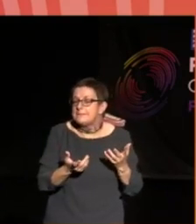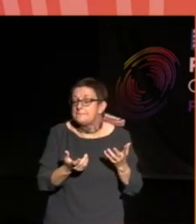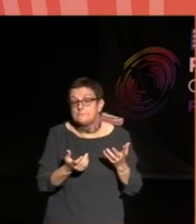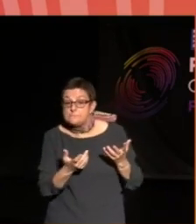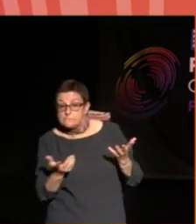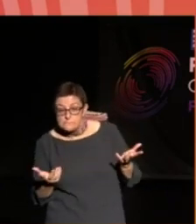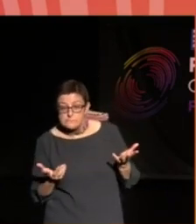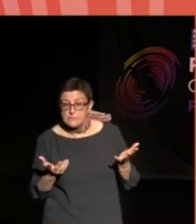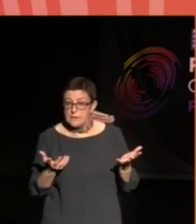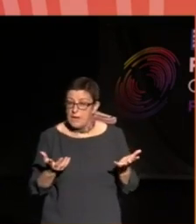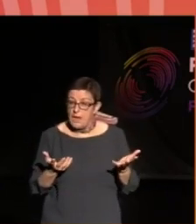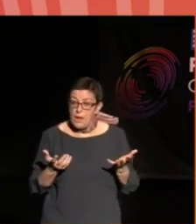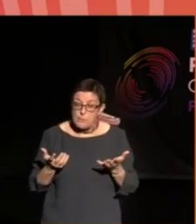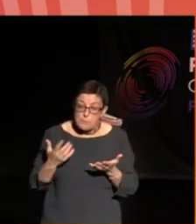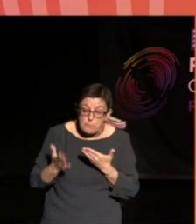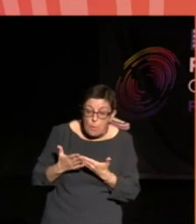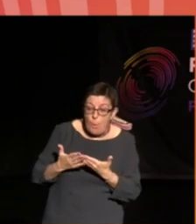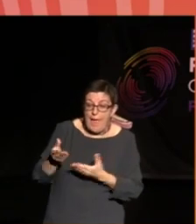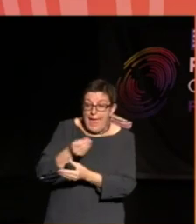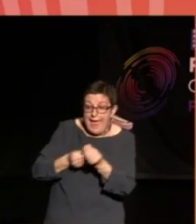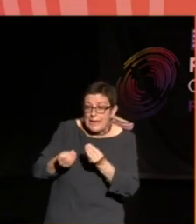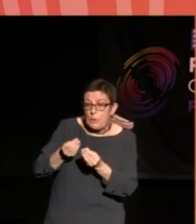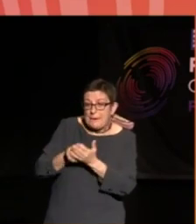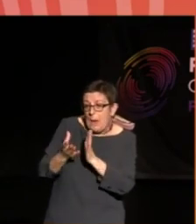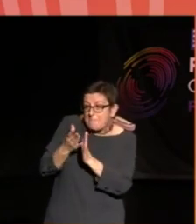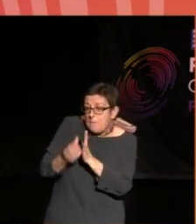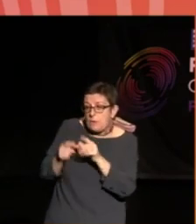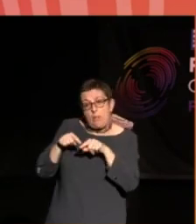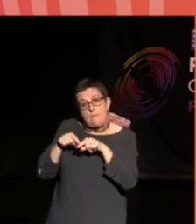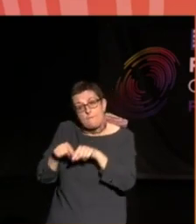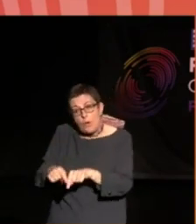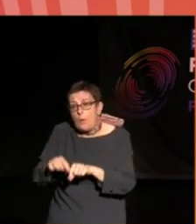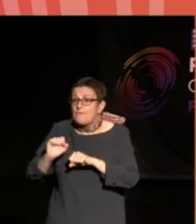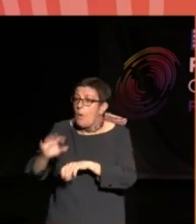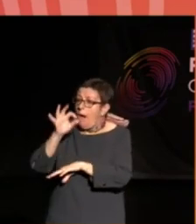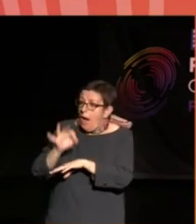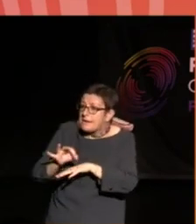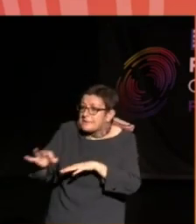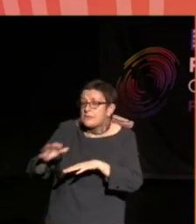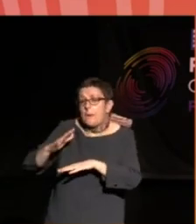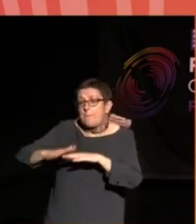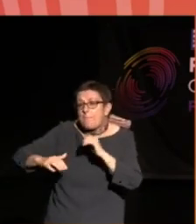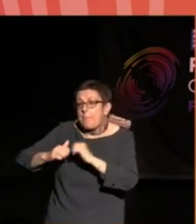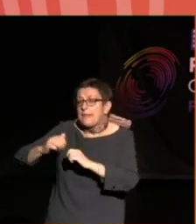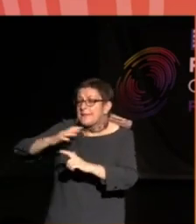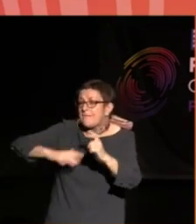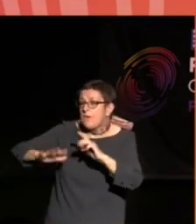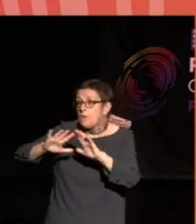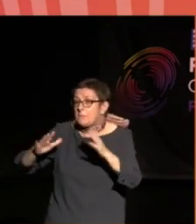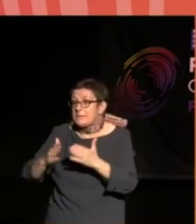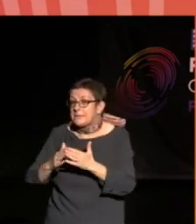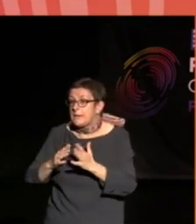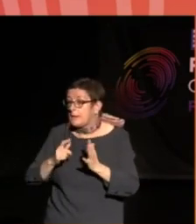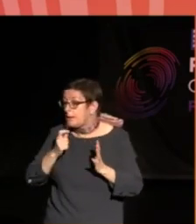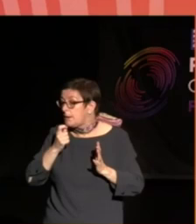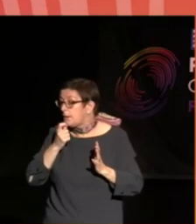new economic models that are emerging of how your sector works. And you're on mute again,